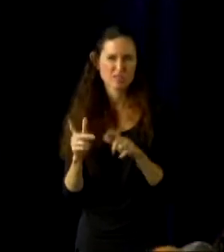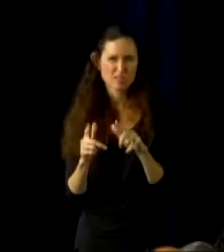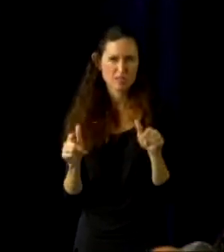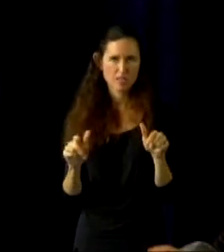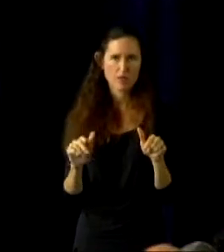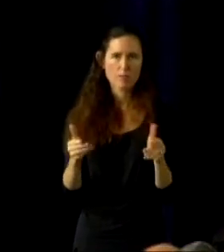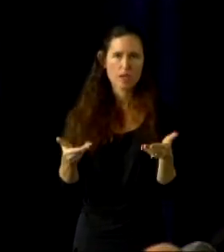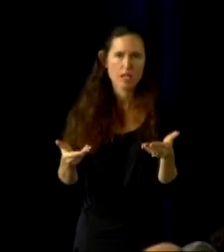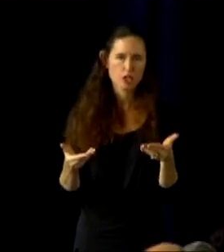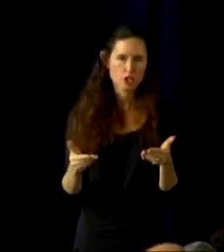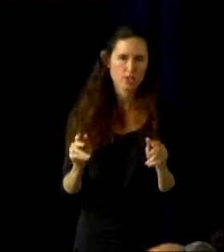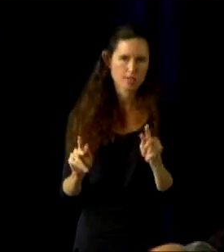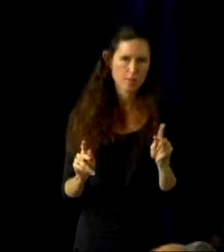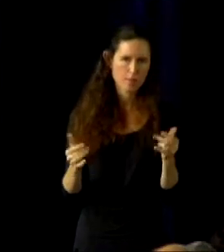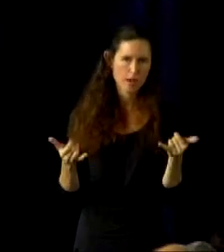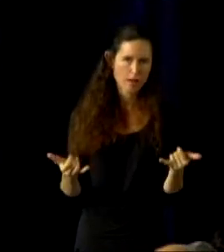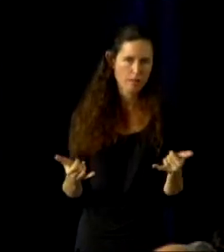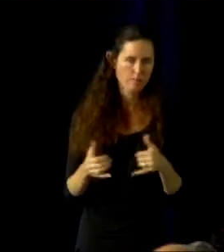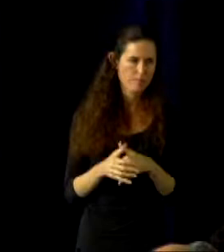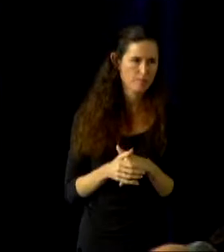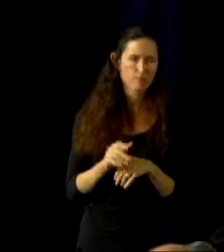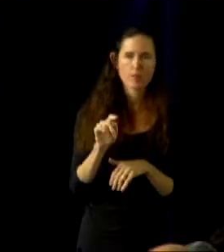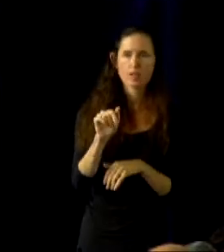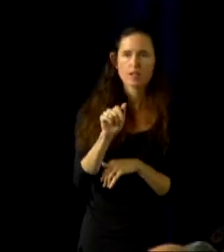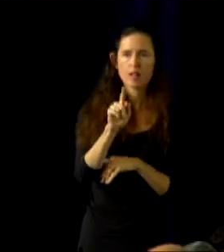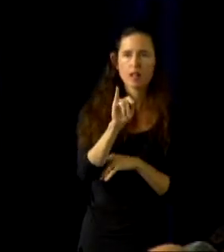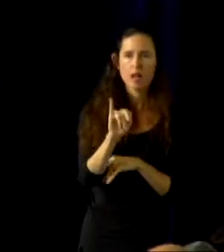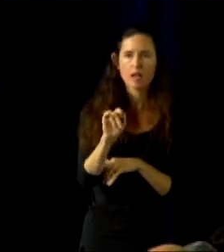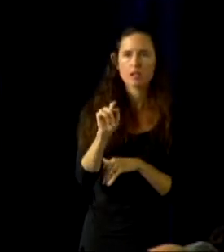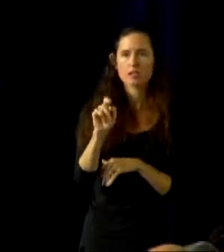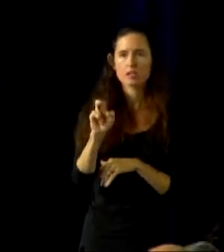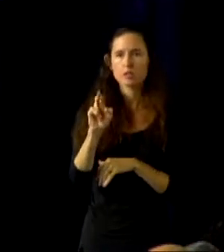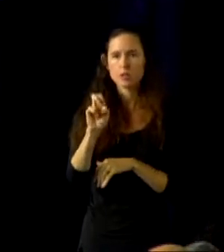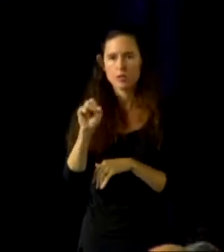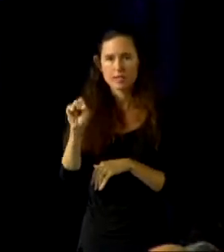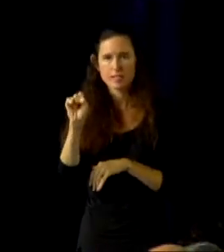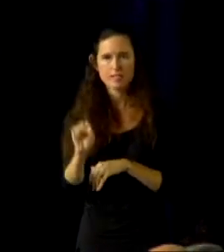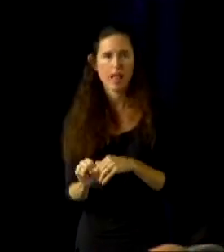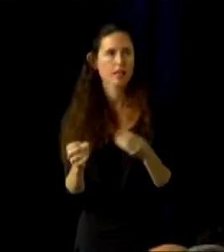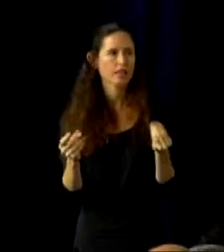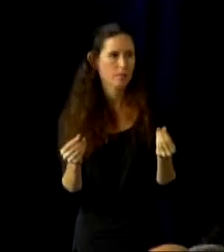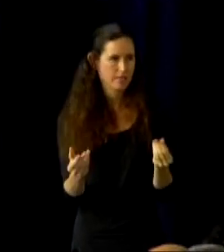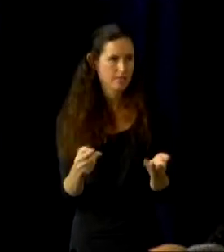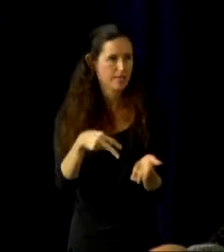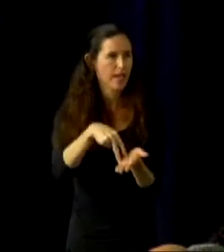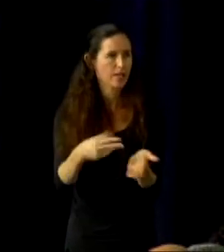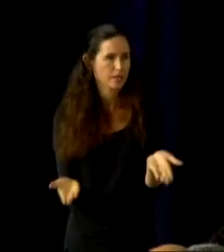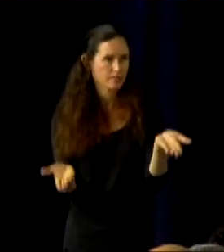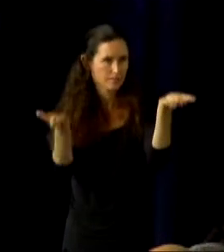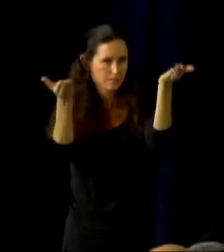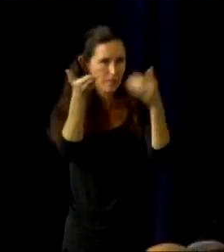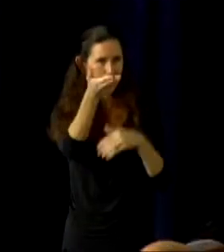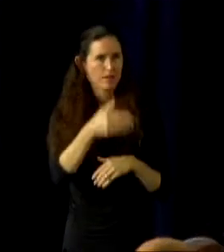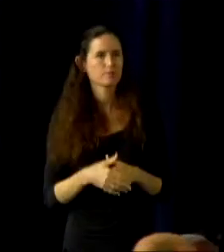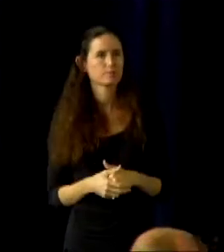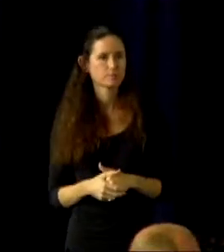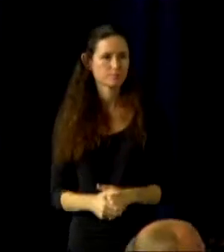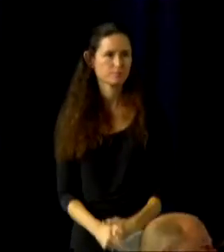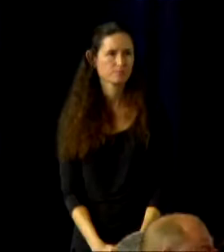me introduce these folks to you. Talana Torres for South Campus, if you'll stand. There's Talana back there, thank